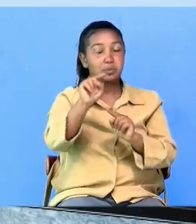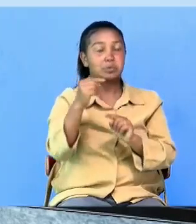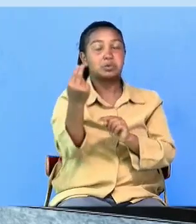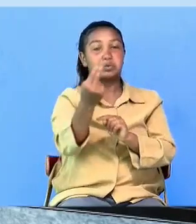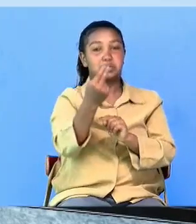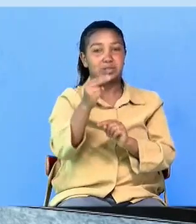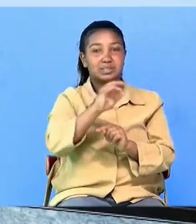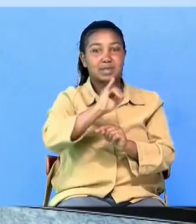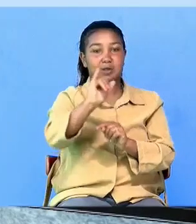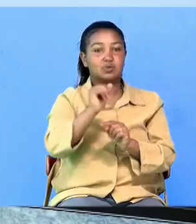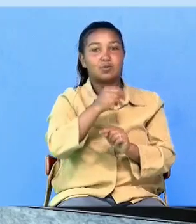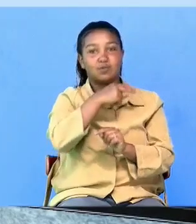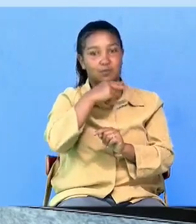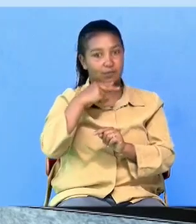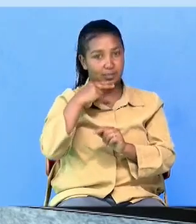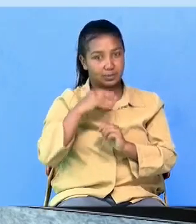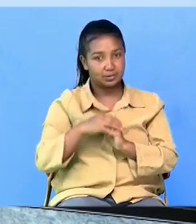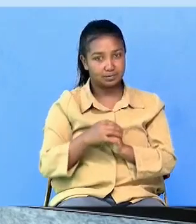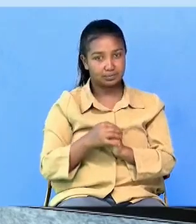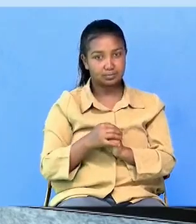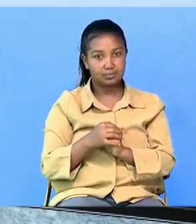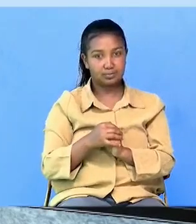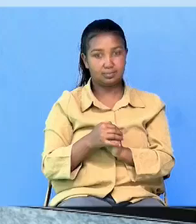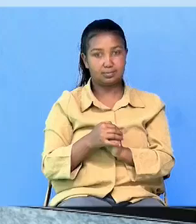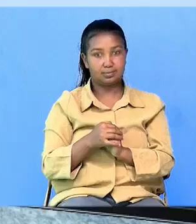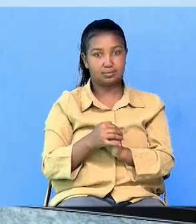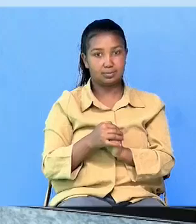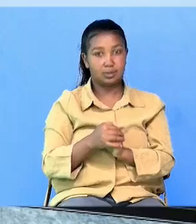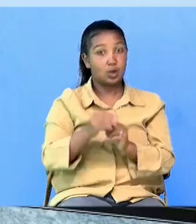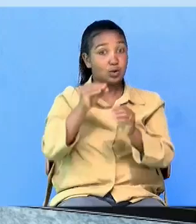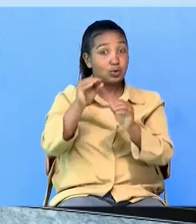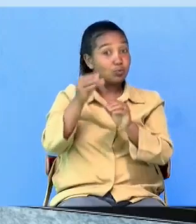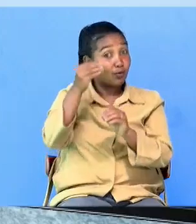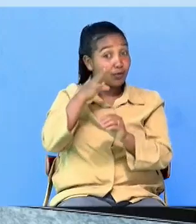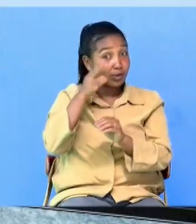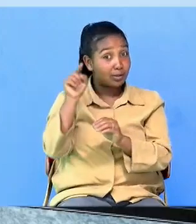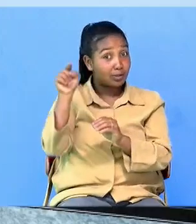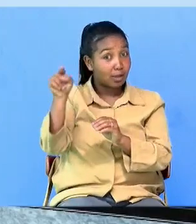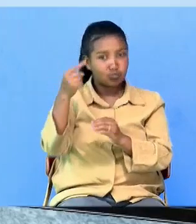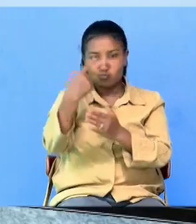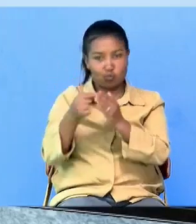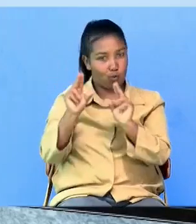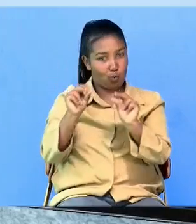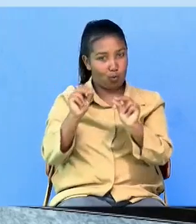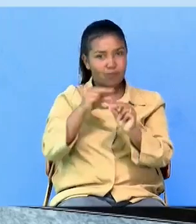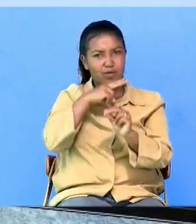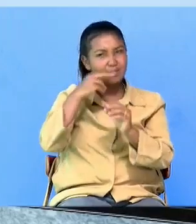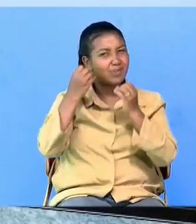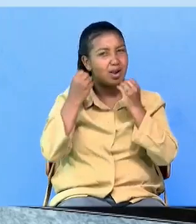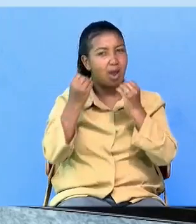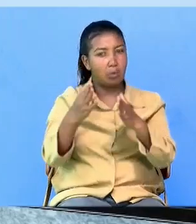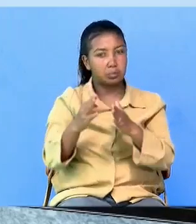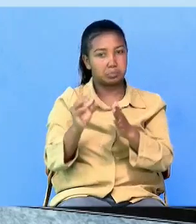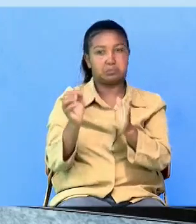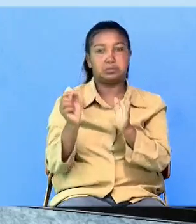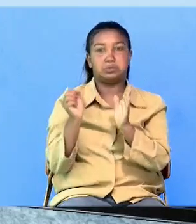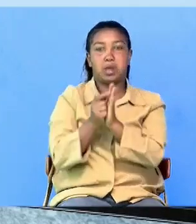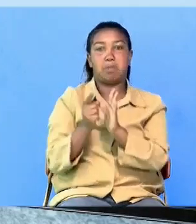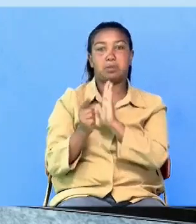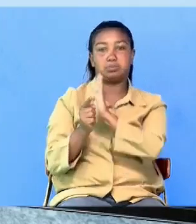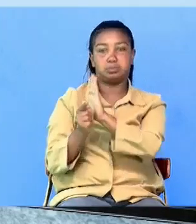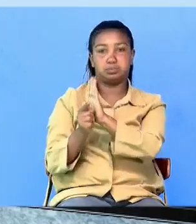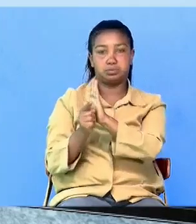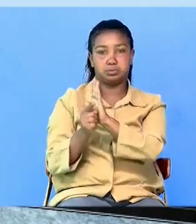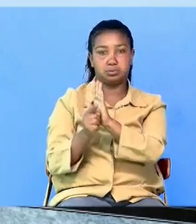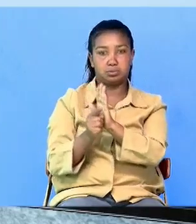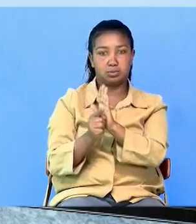of verbs. But don't forget that these are not the only verbs which help us to talk